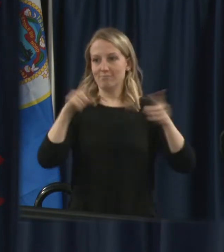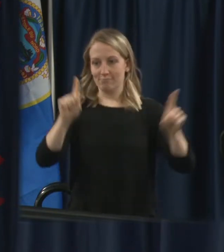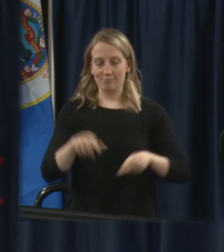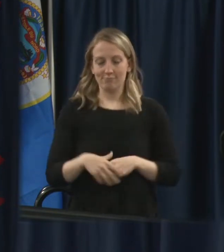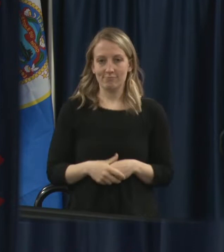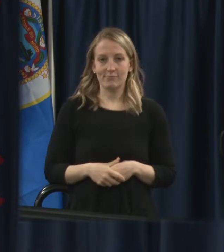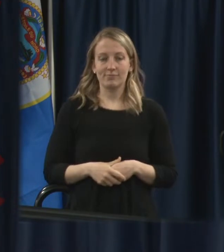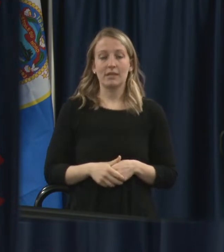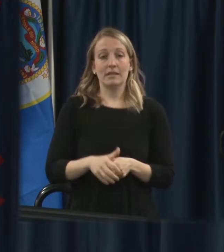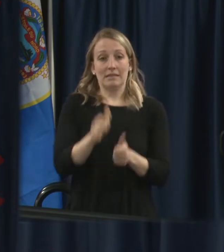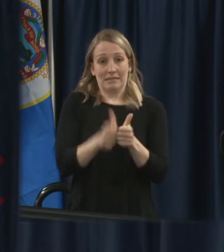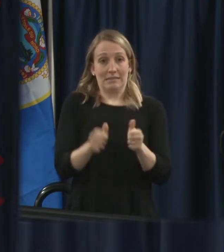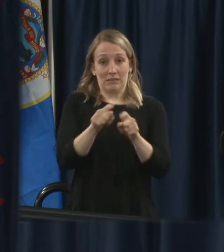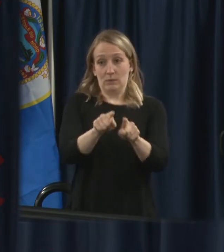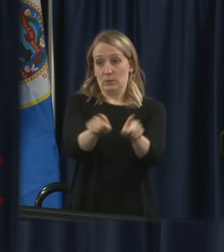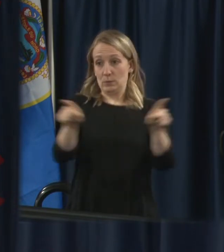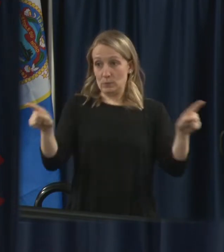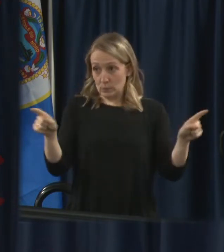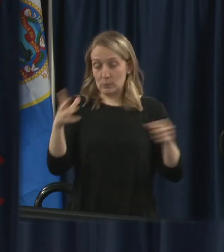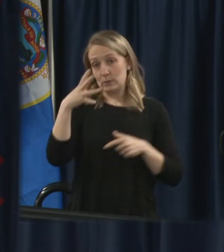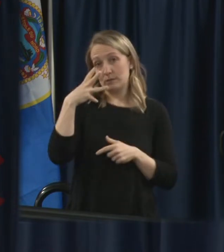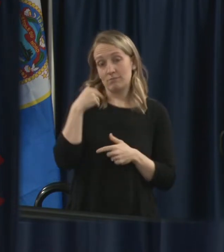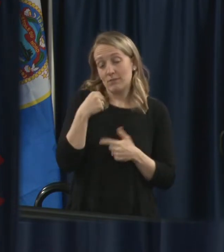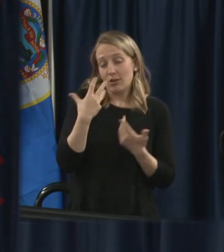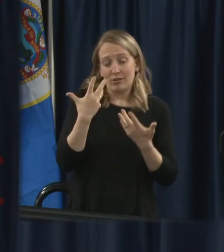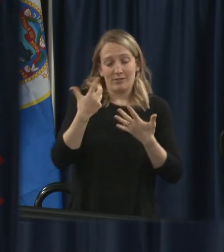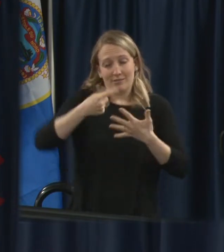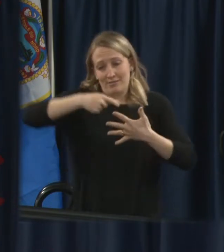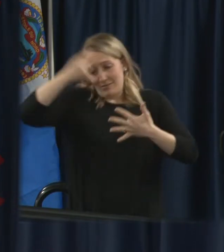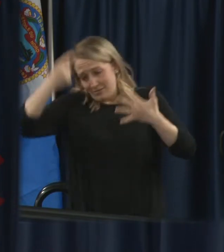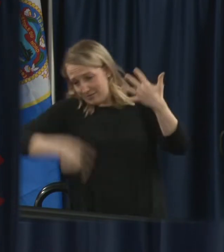Every one of you has experienced life